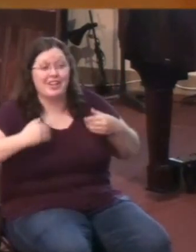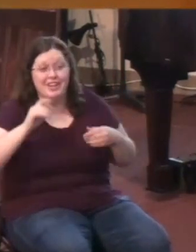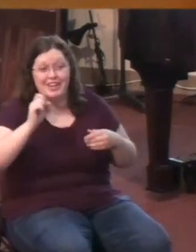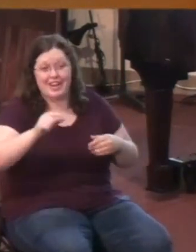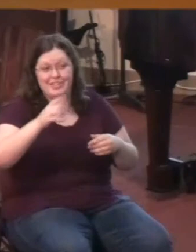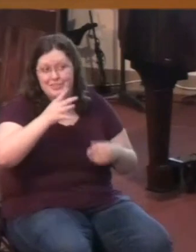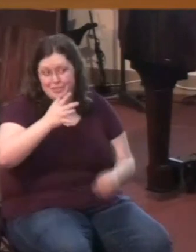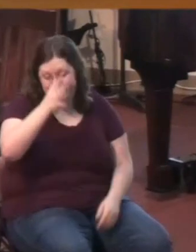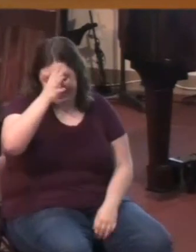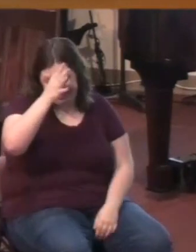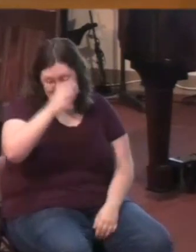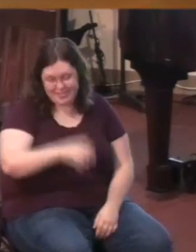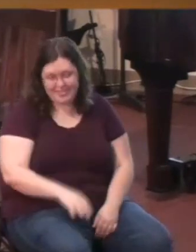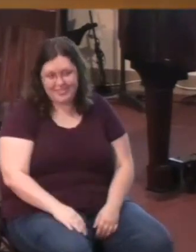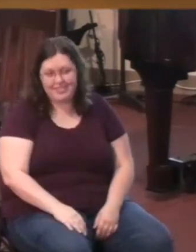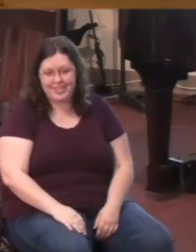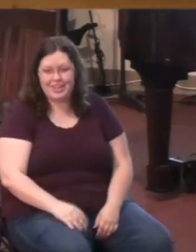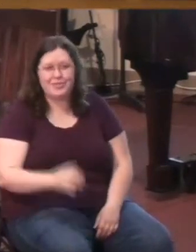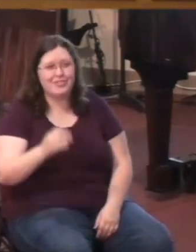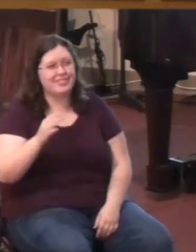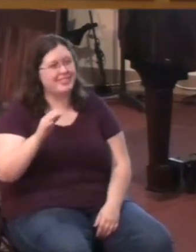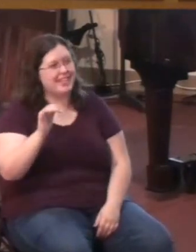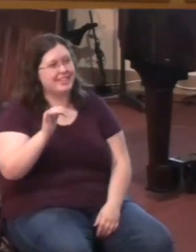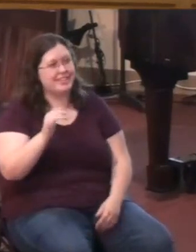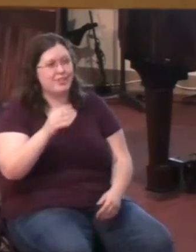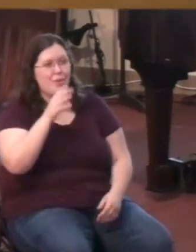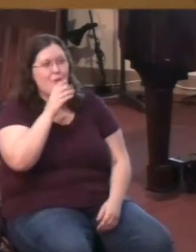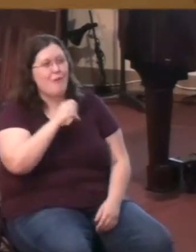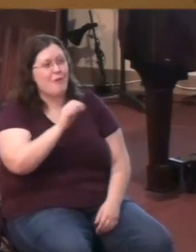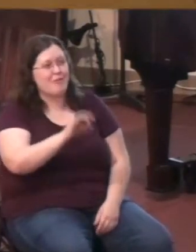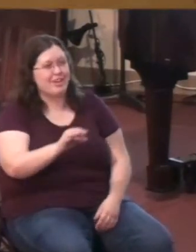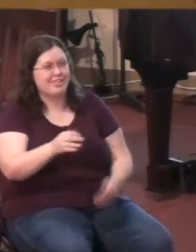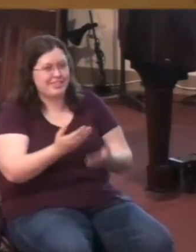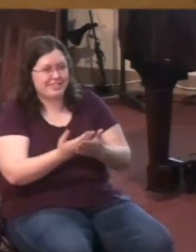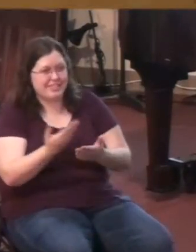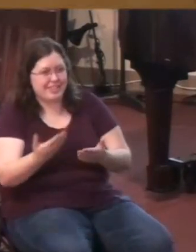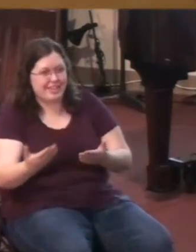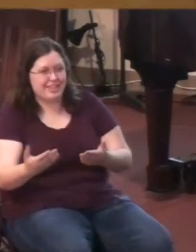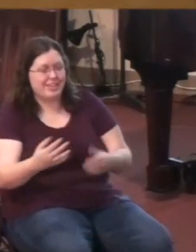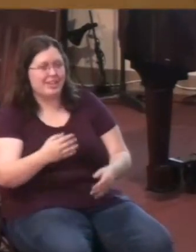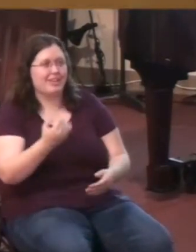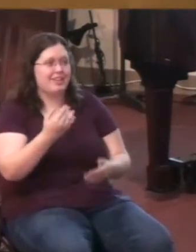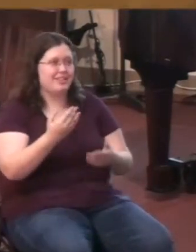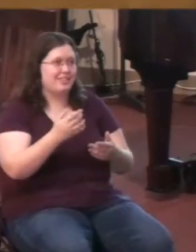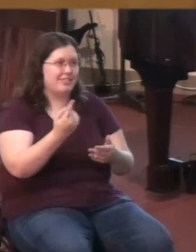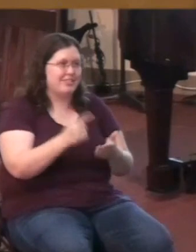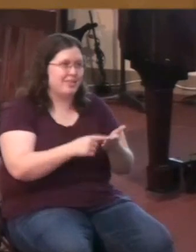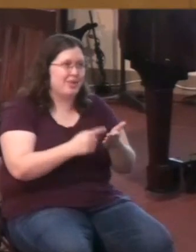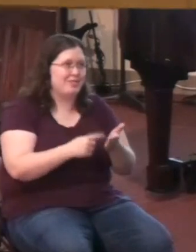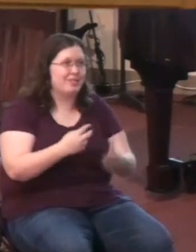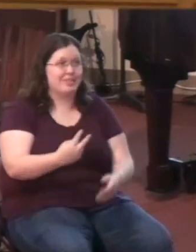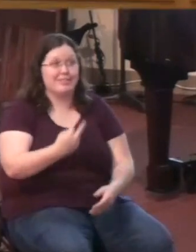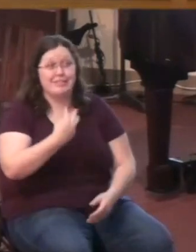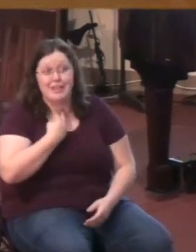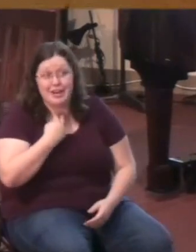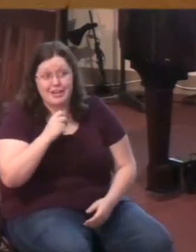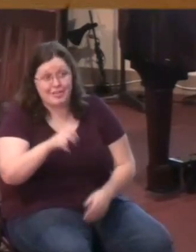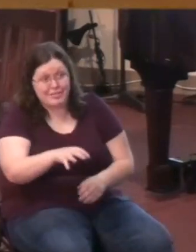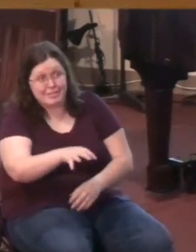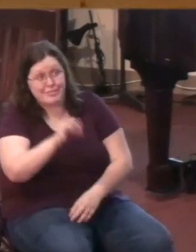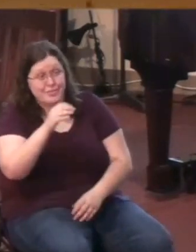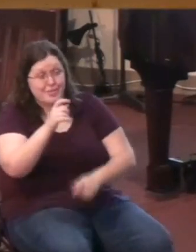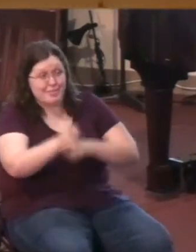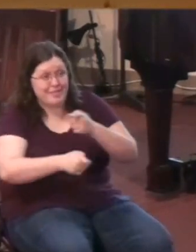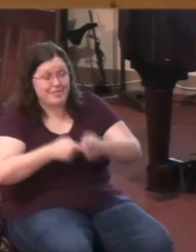tell you. It was like this old-fashioned thing that you kind of got stuck in there. You had to pull them out, and it was interesting. But